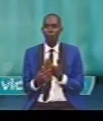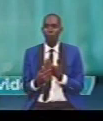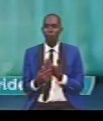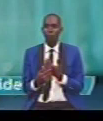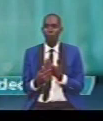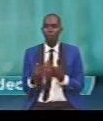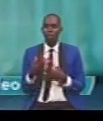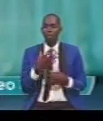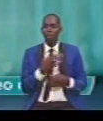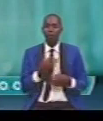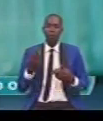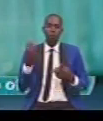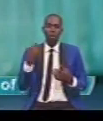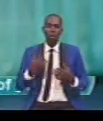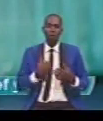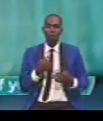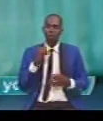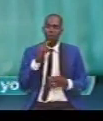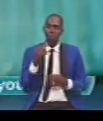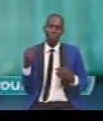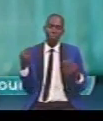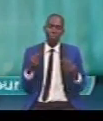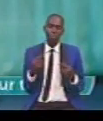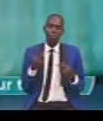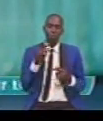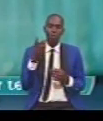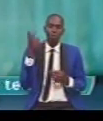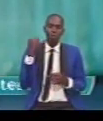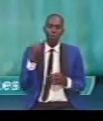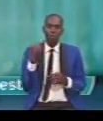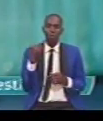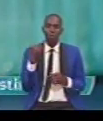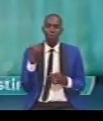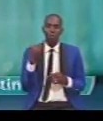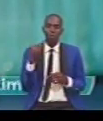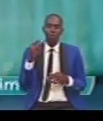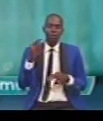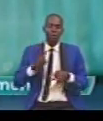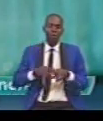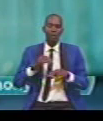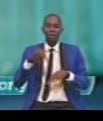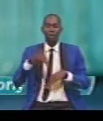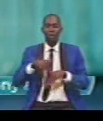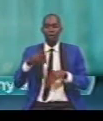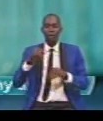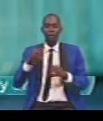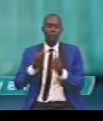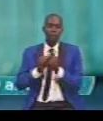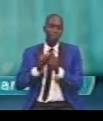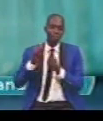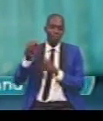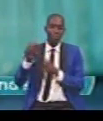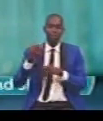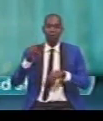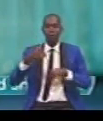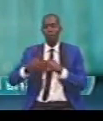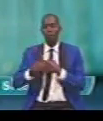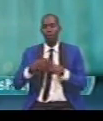I had a severe pain. I was seated behind, somewhere just behind after the pitch, behind there. I was seated with some pastors